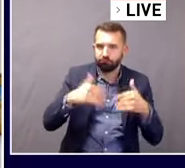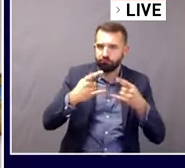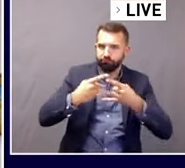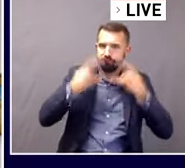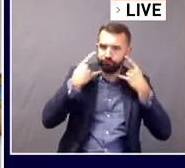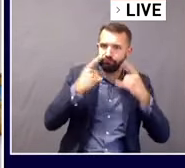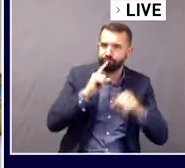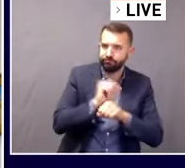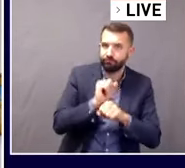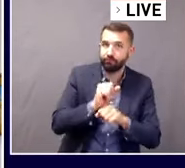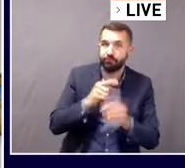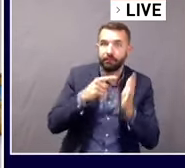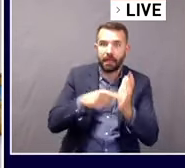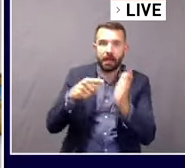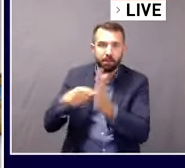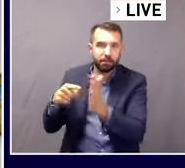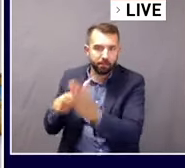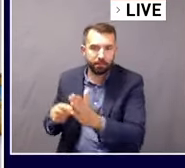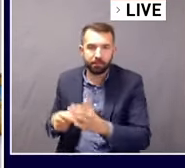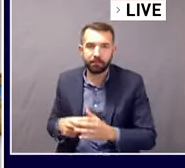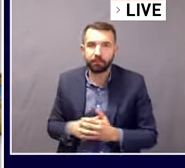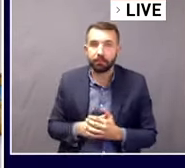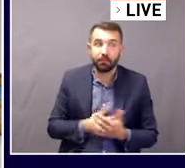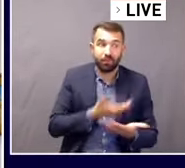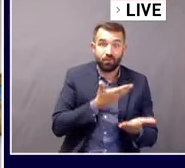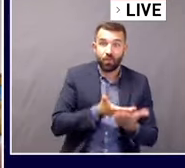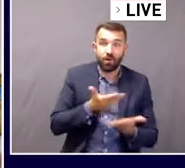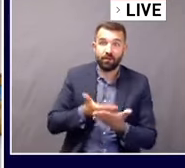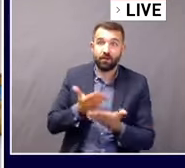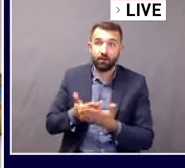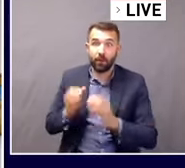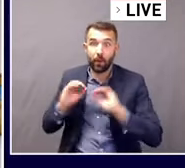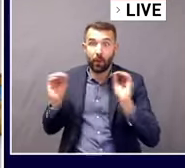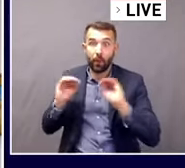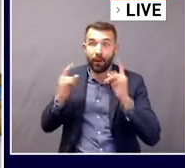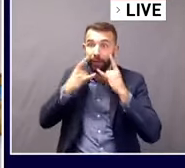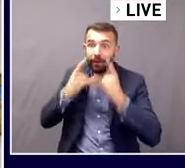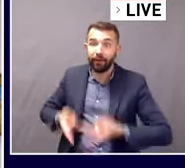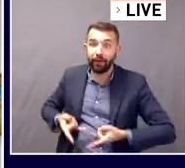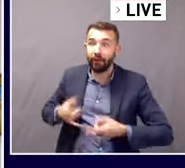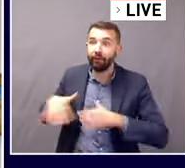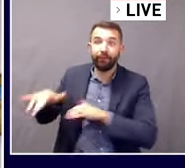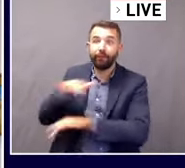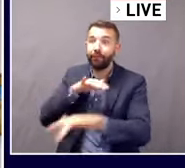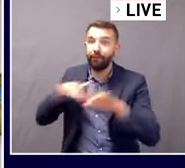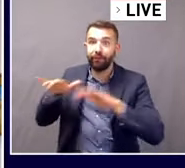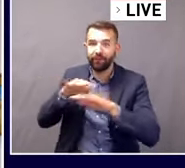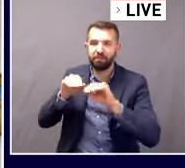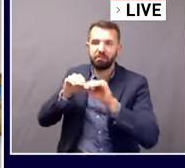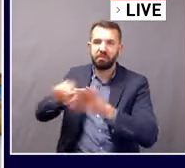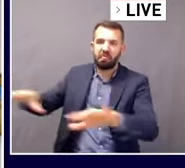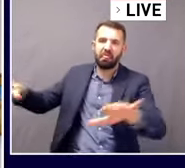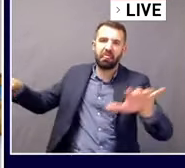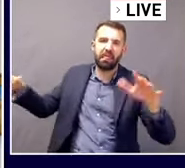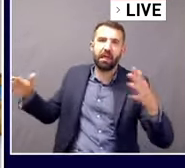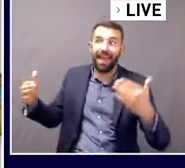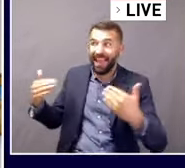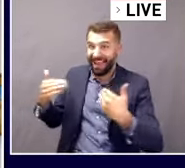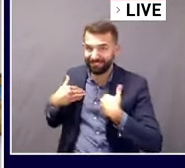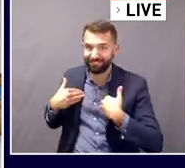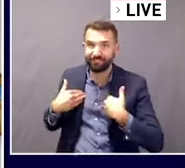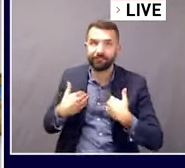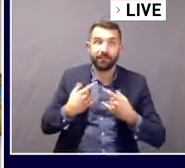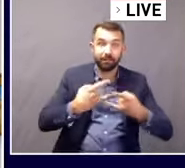from positive cases, that is to say, situations where transmission did not occur, and negative cases, cases where masking was